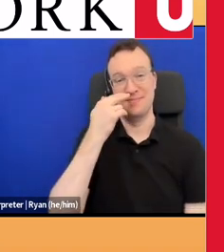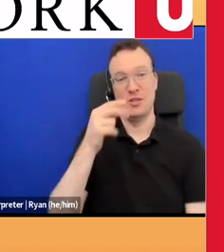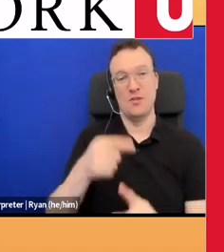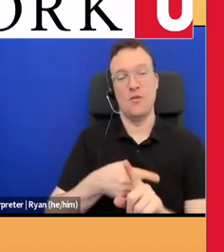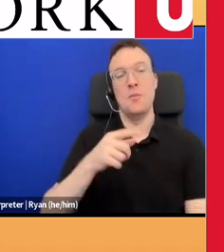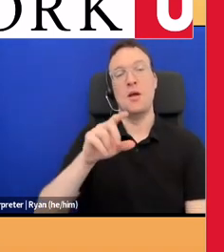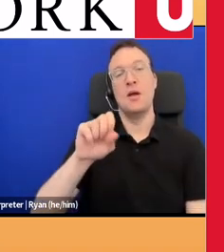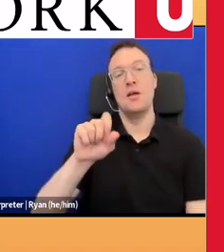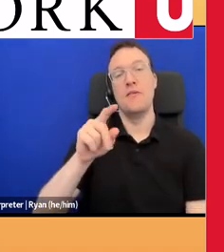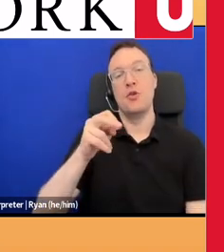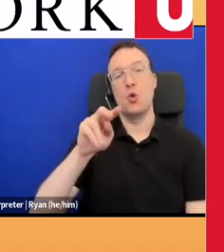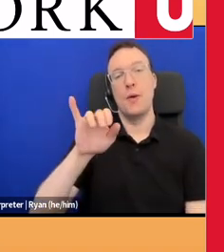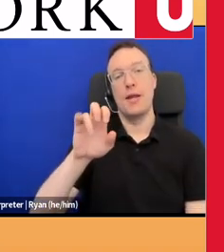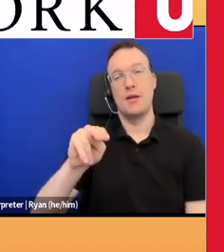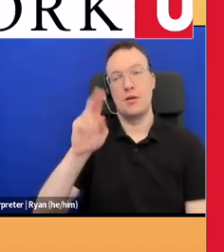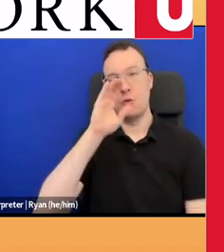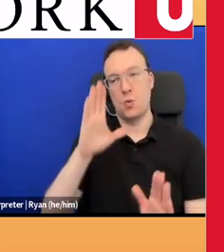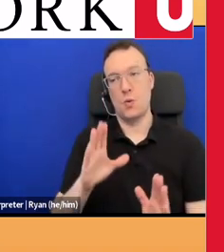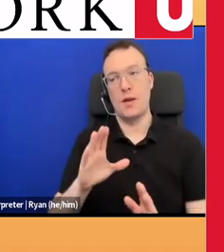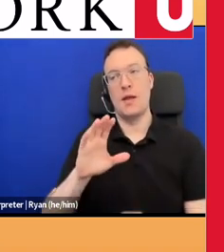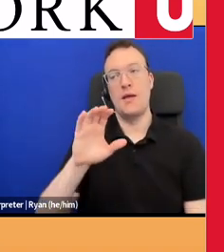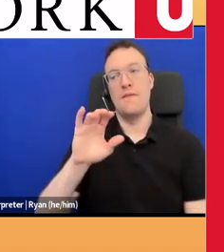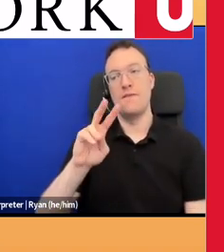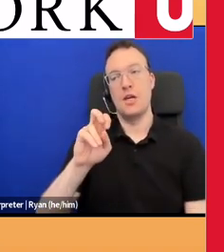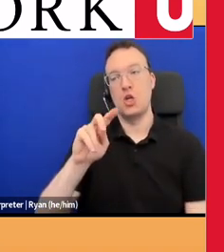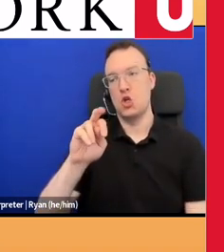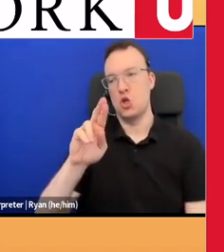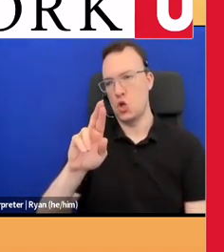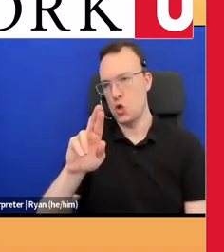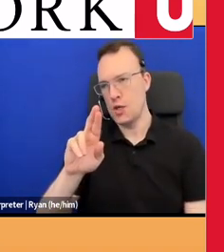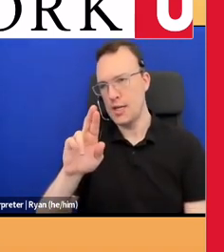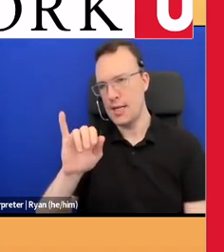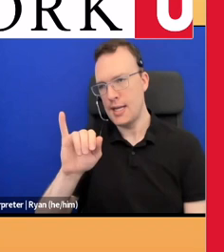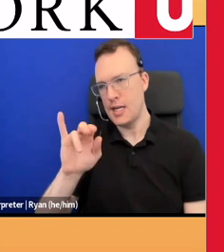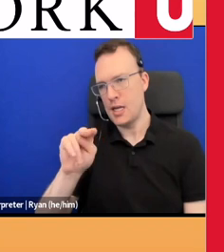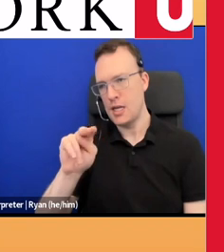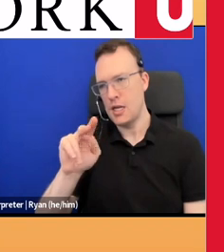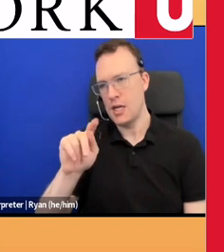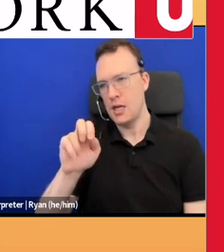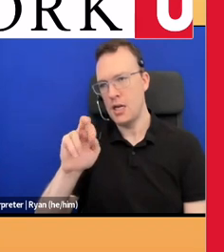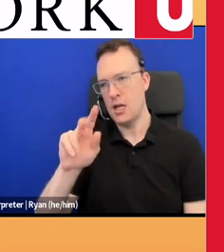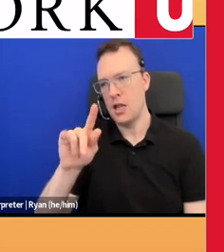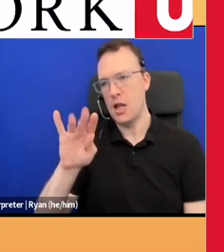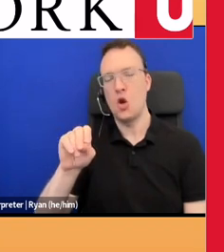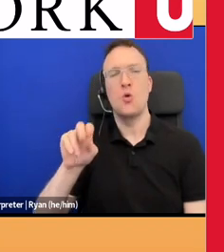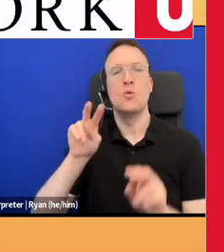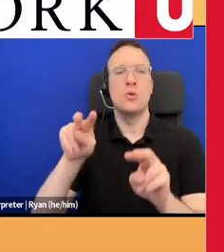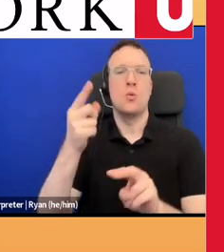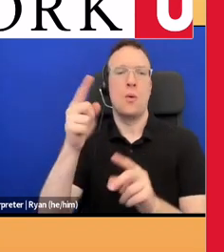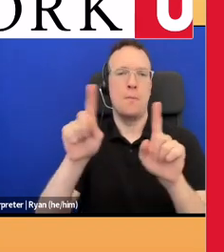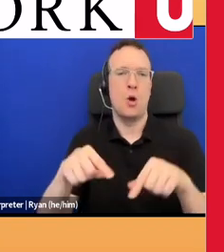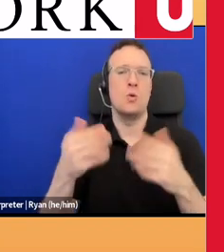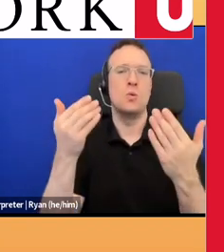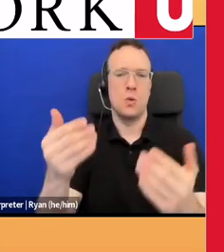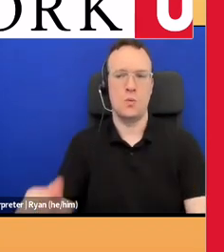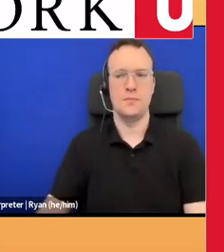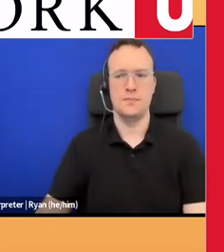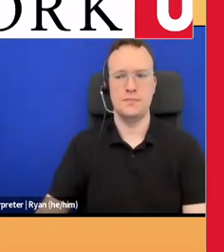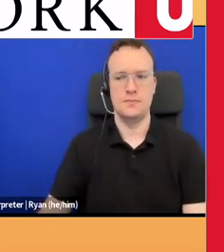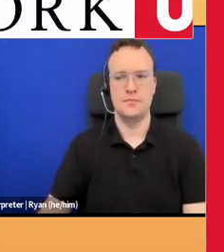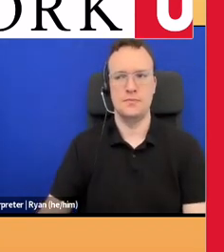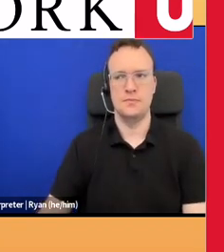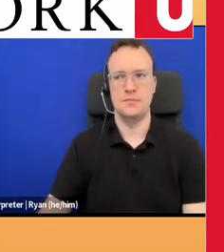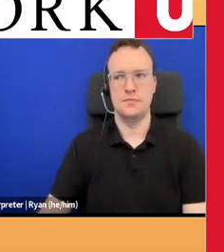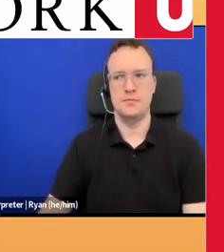cartoonist Victor Interiano illustrates the point. I'll give you a second to look at just one box. You'll get the